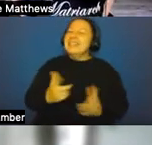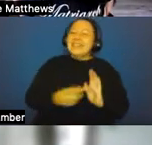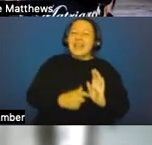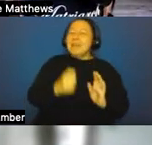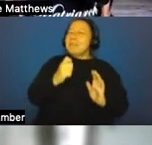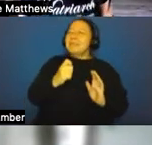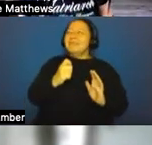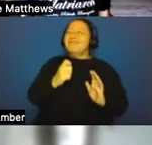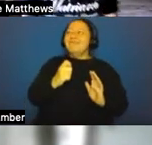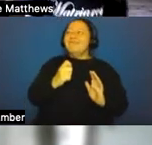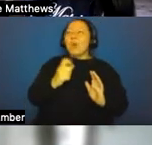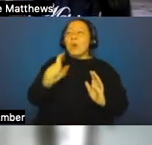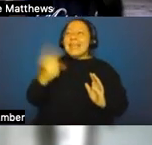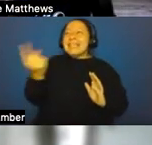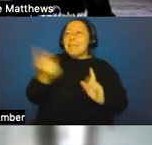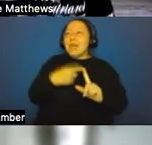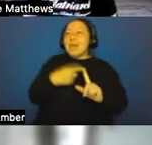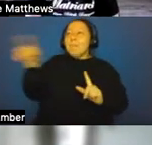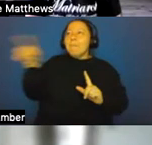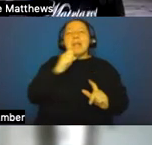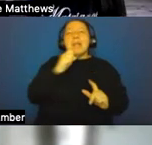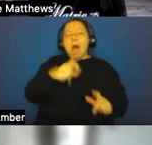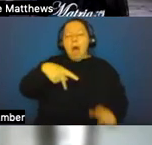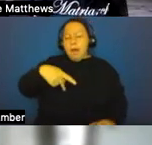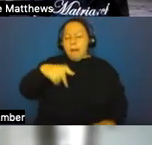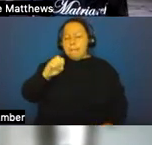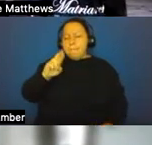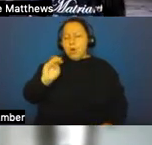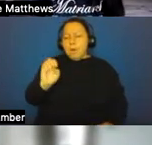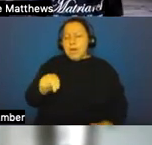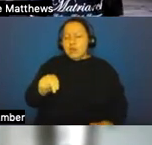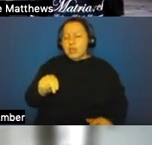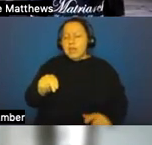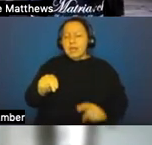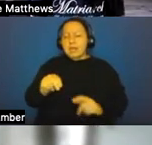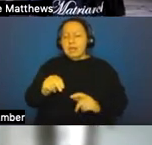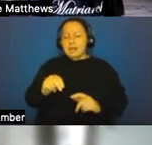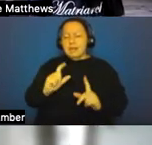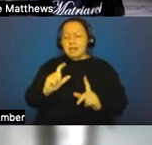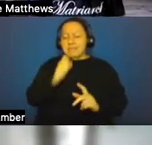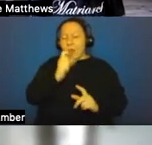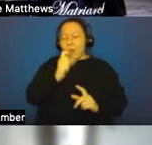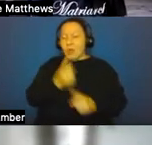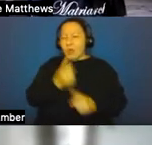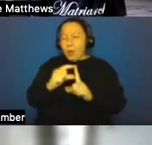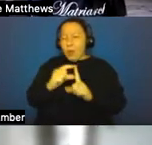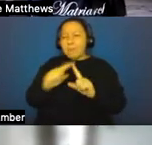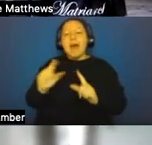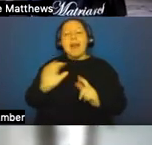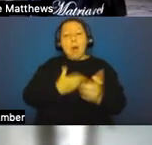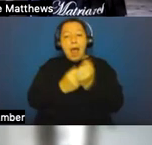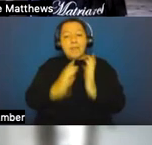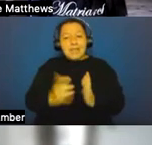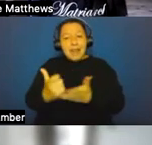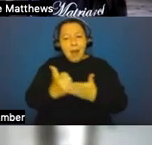makes sense, that our advocate can confirm for us that we have choices now and we can make those choices. And what does it look like